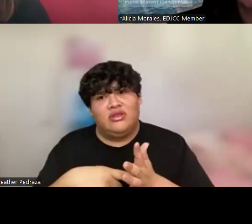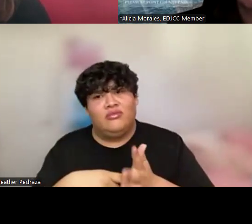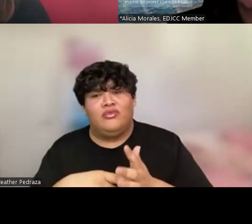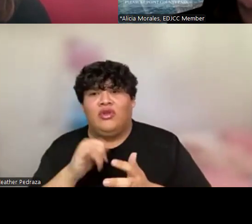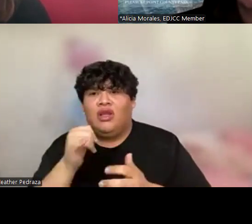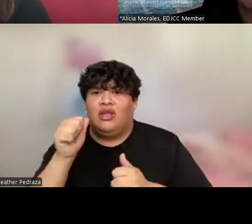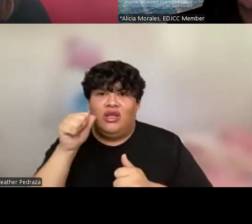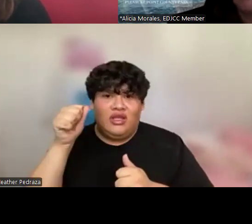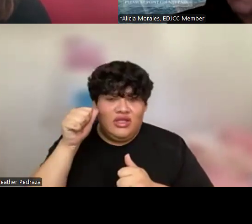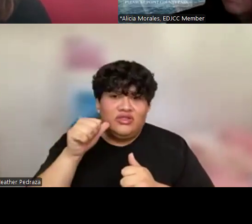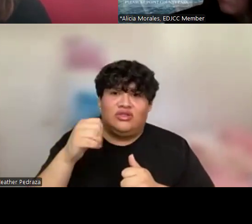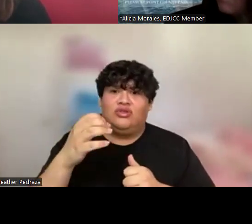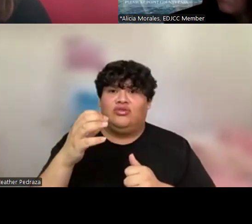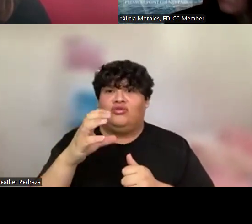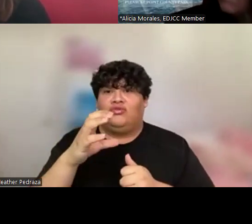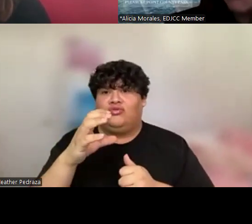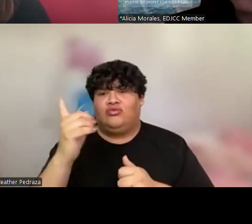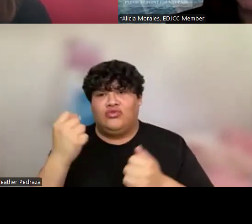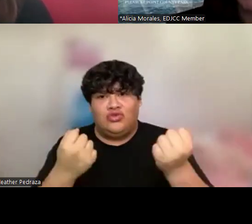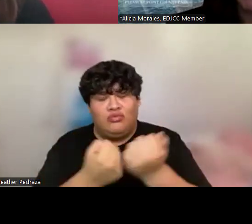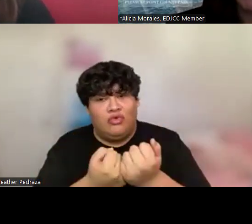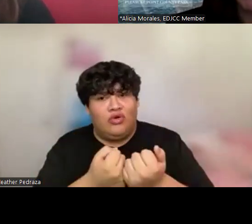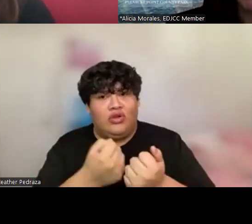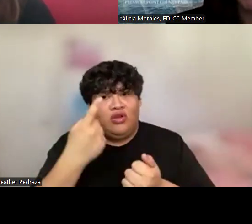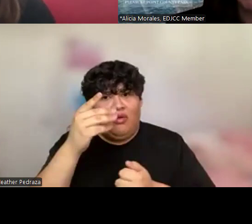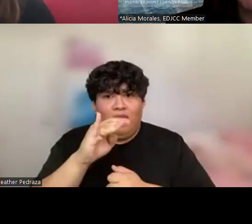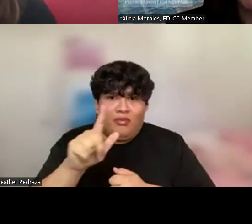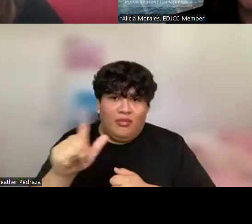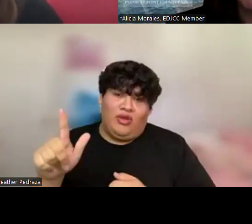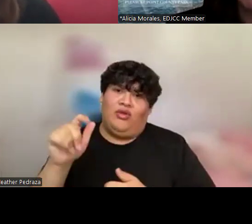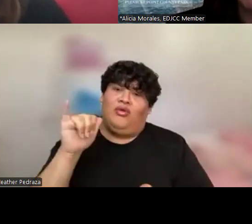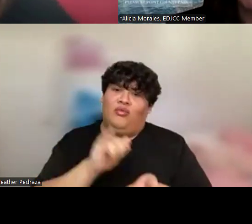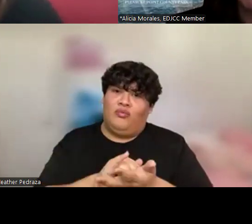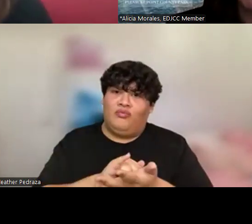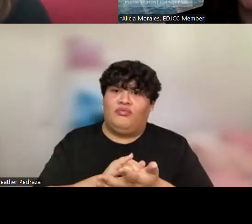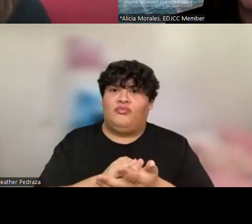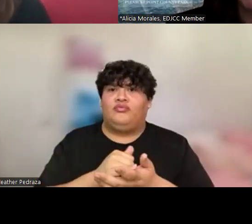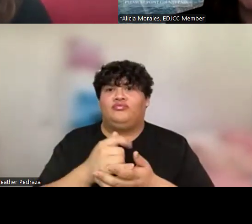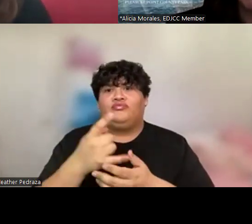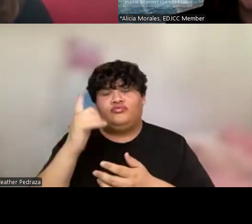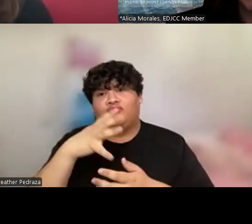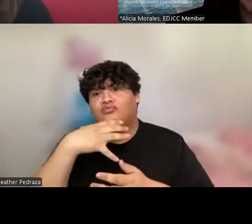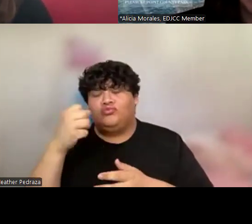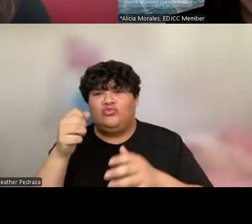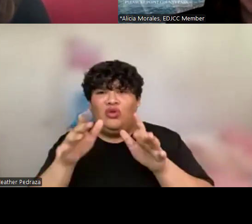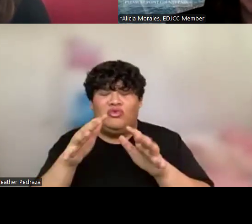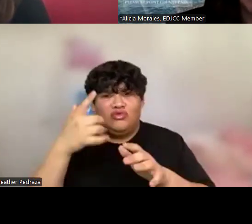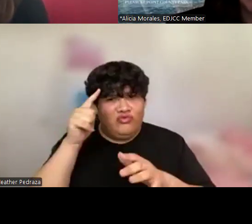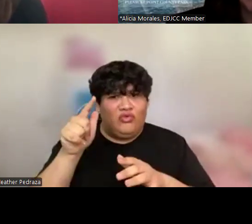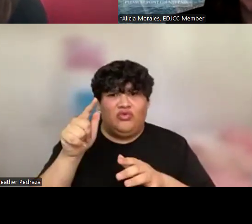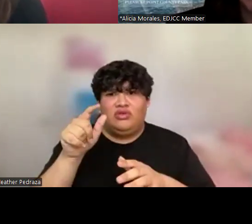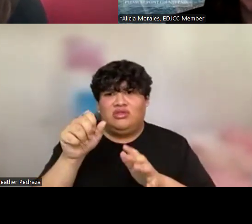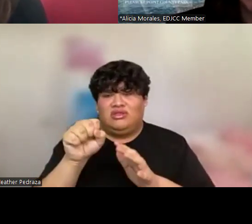Aging, co-sponsored a bill that adjusted the elder abuse restraining order